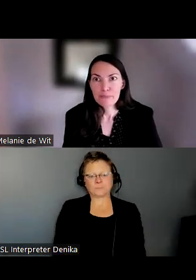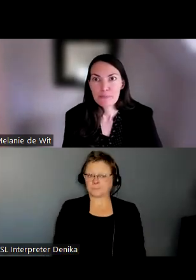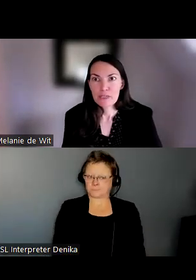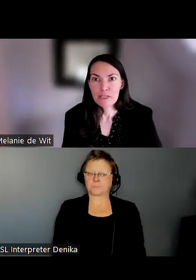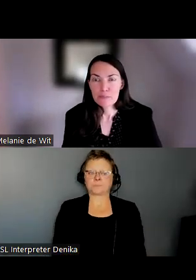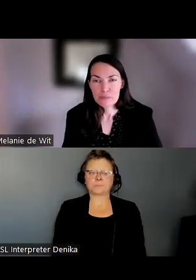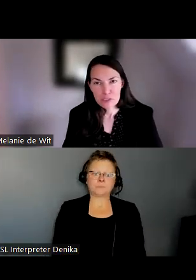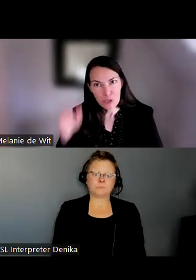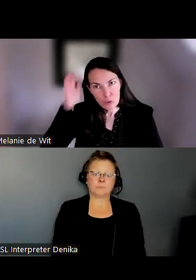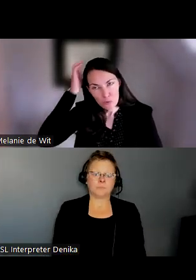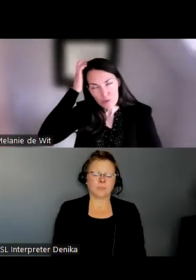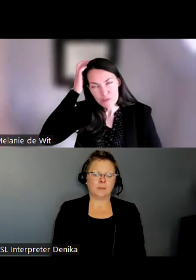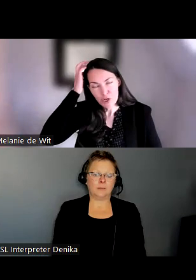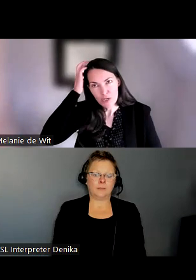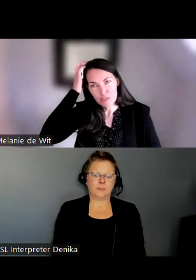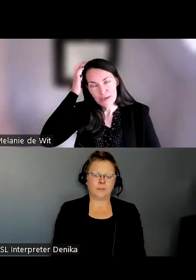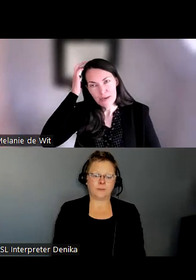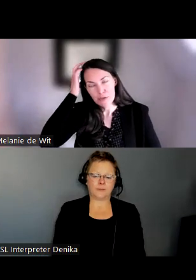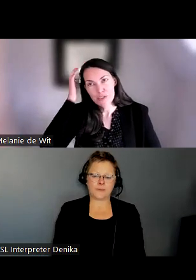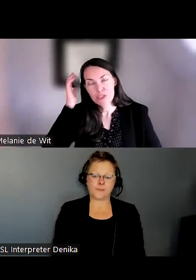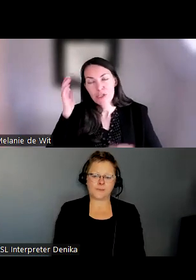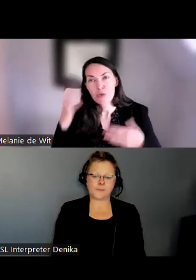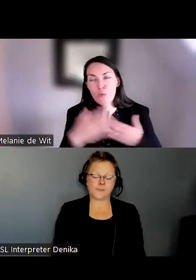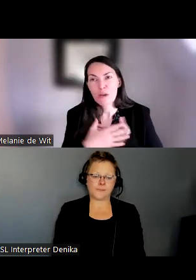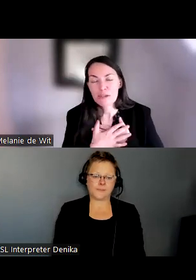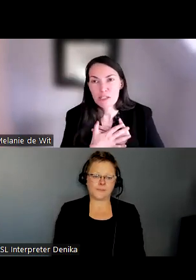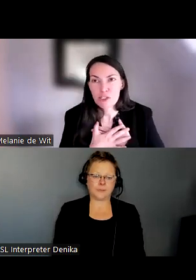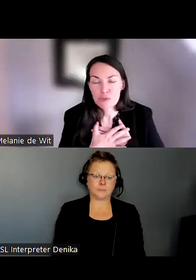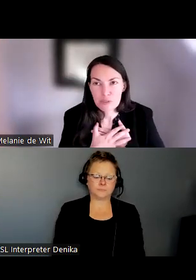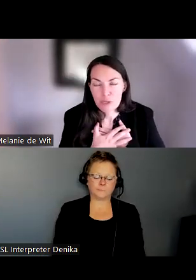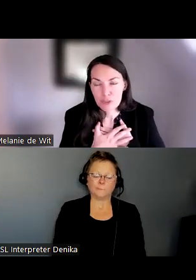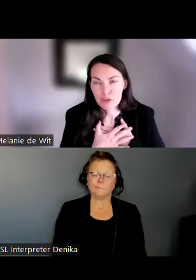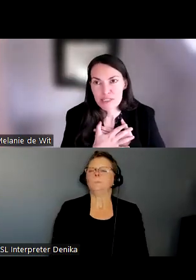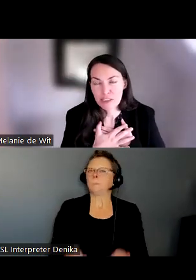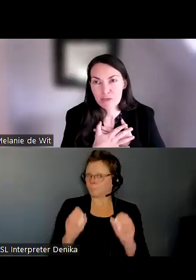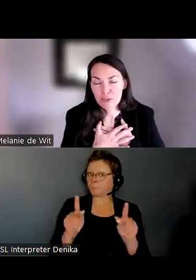Okay. So we've talked about what